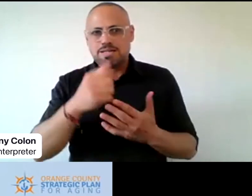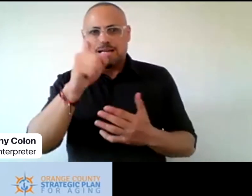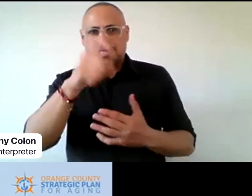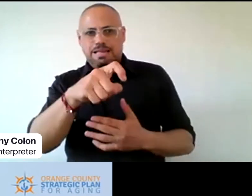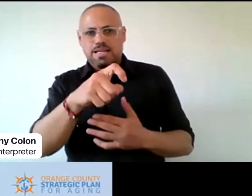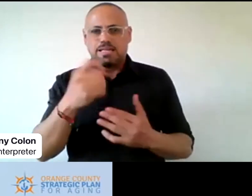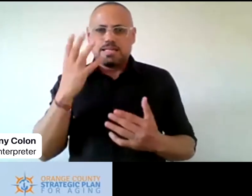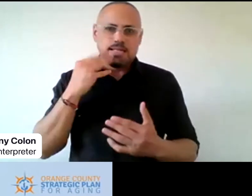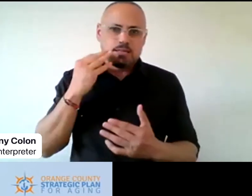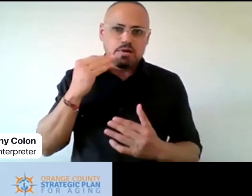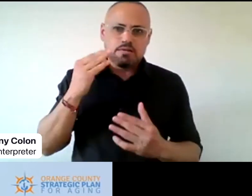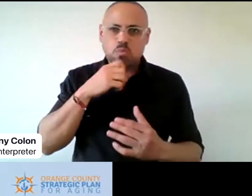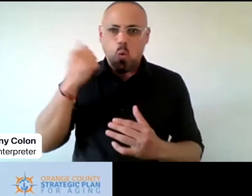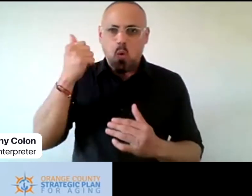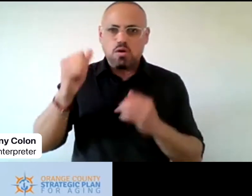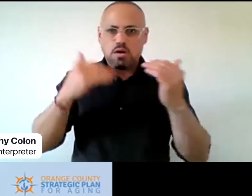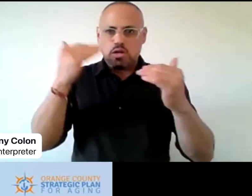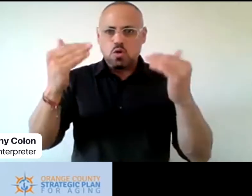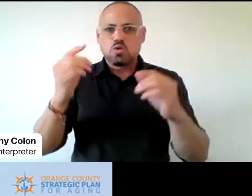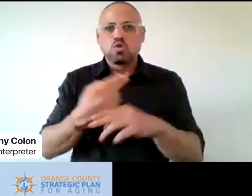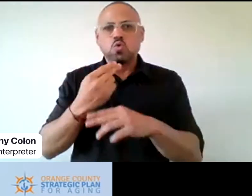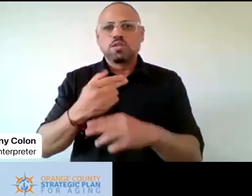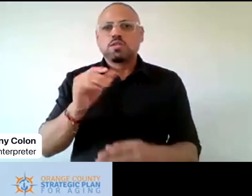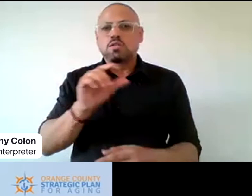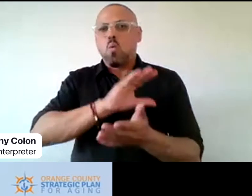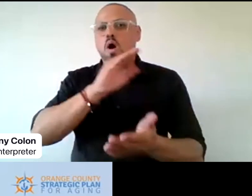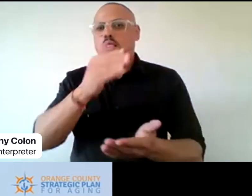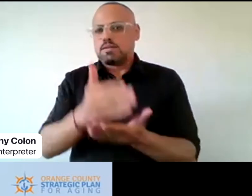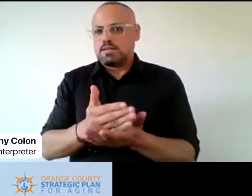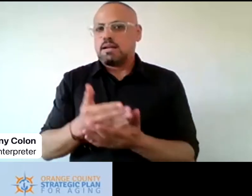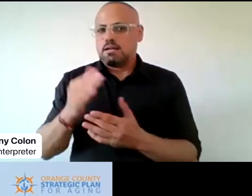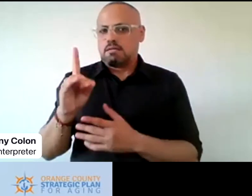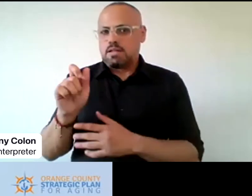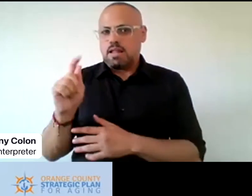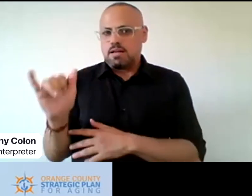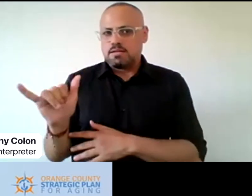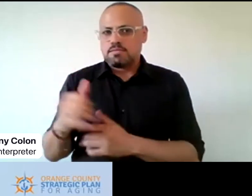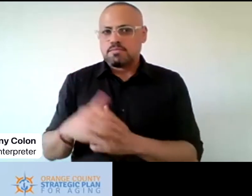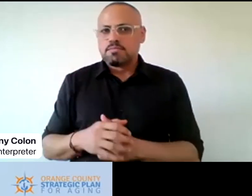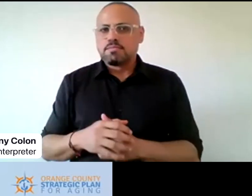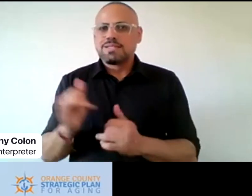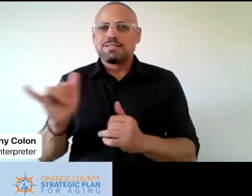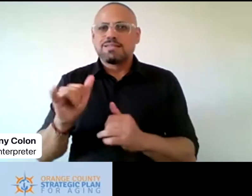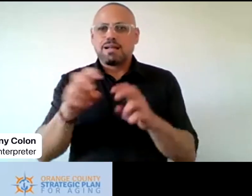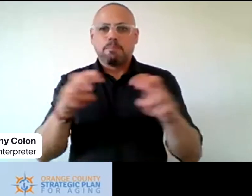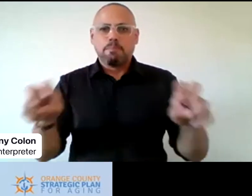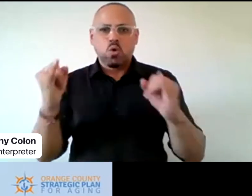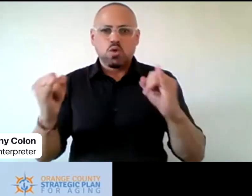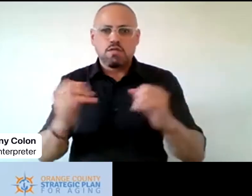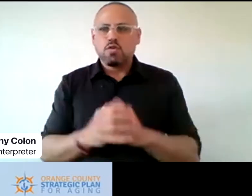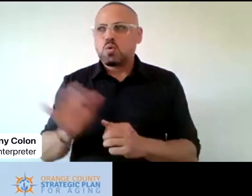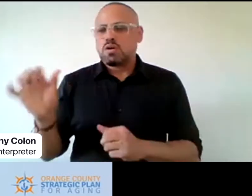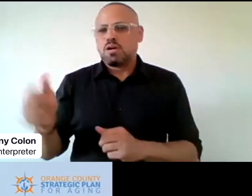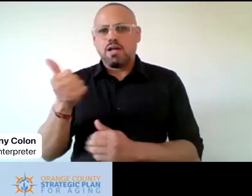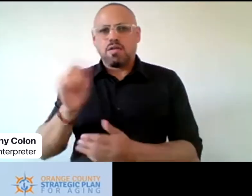and experiences of older adults using qualitative data like panel interviews and some other